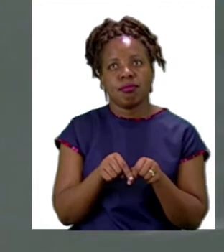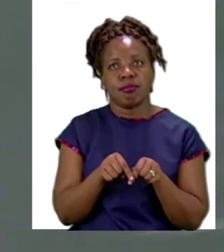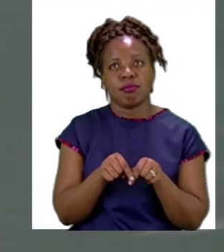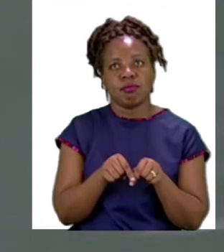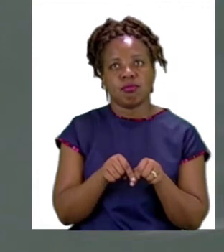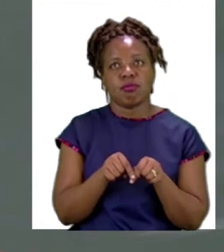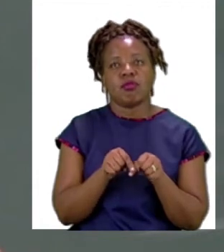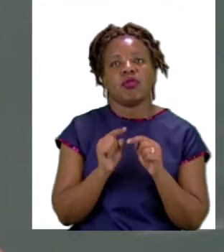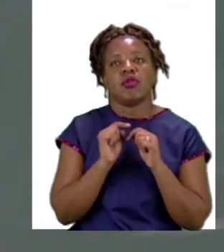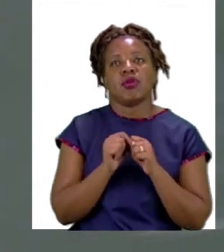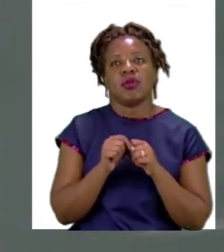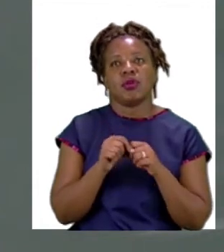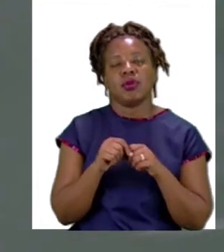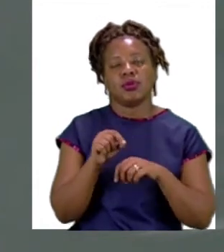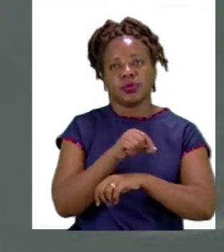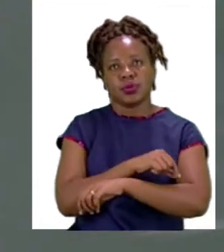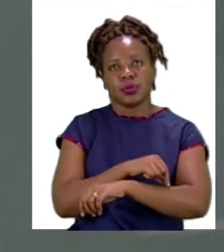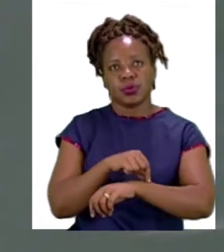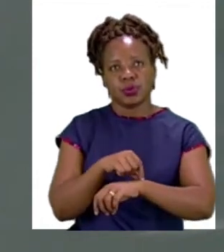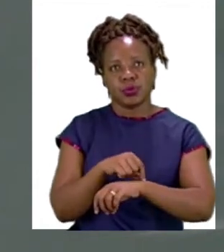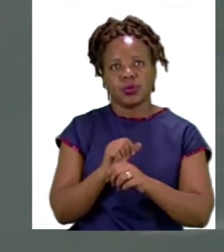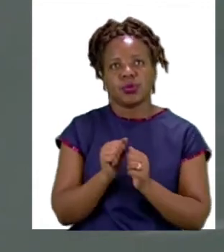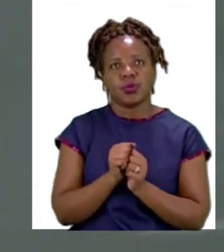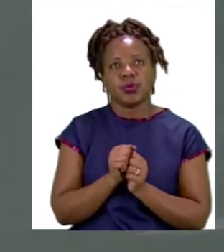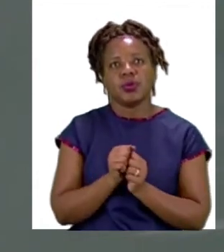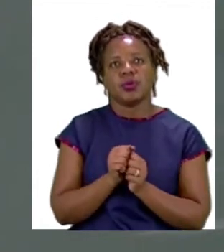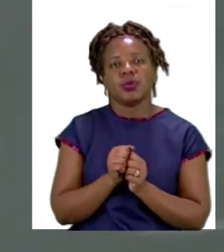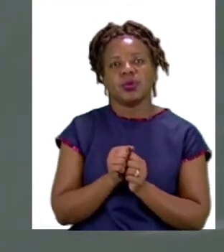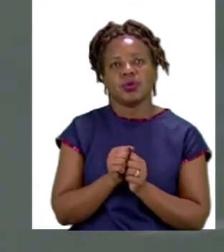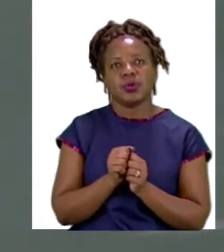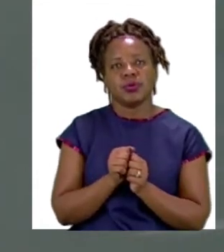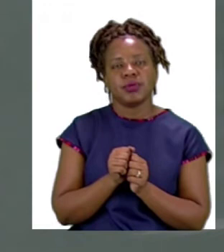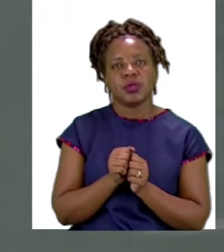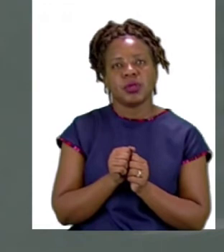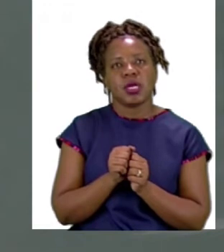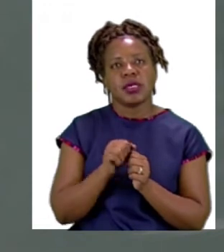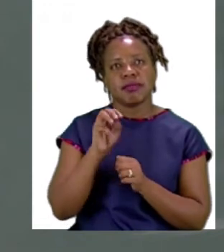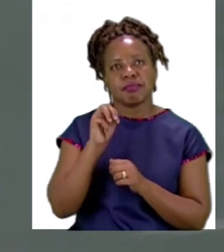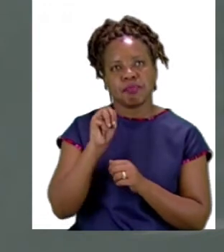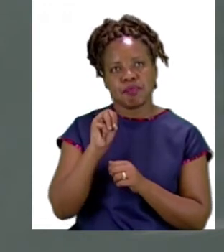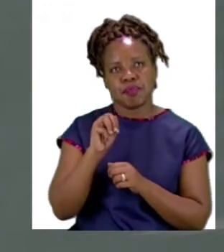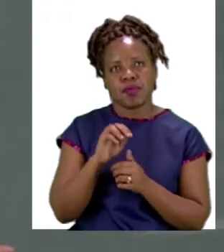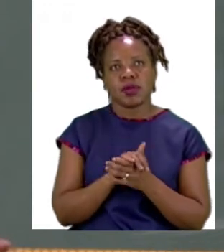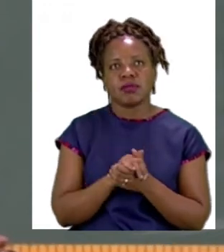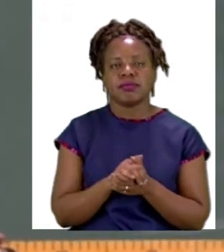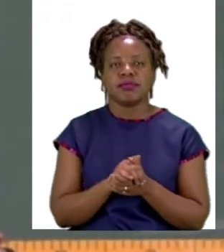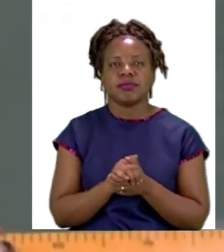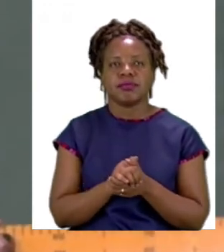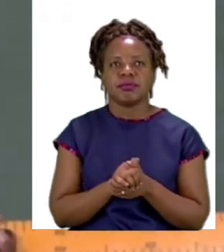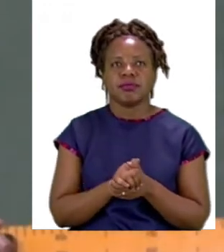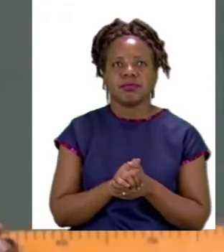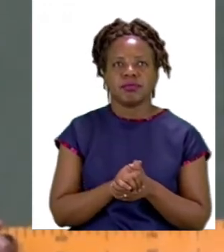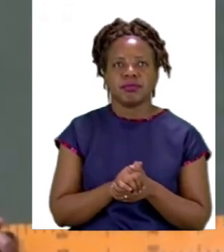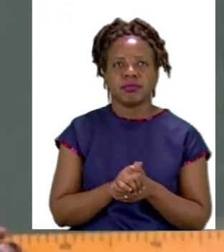centimeter sign right at the beginning. So the first line that you see where my finger is where we are going to